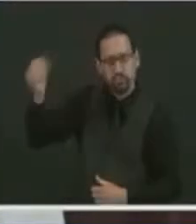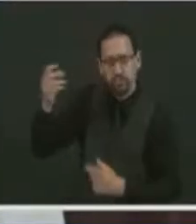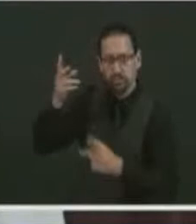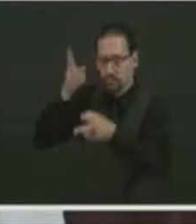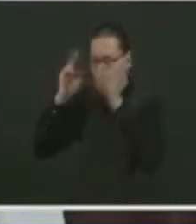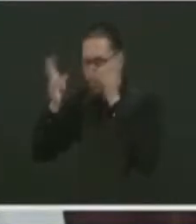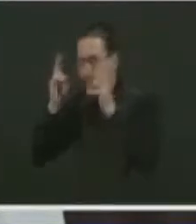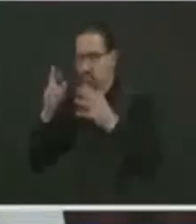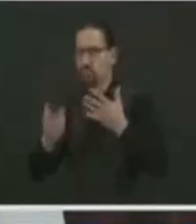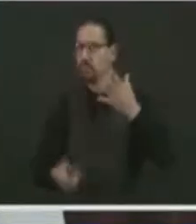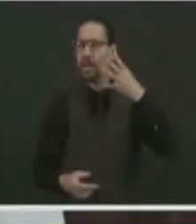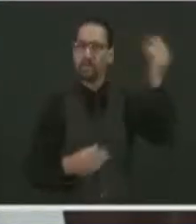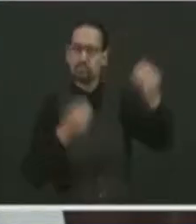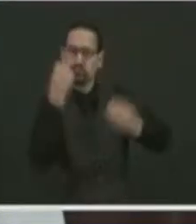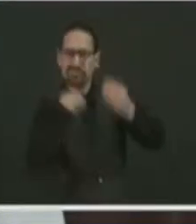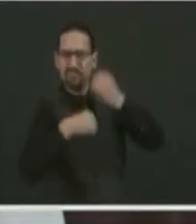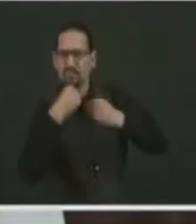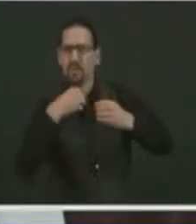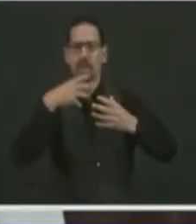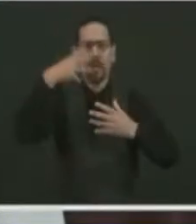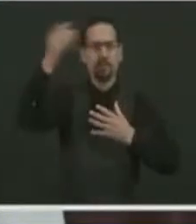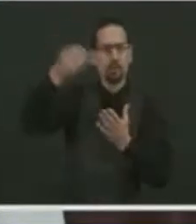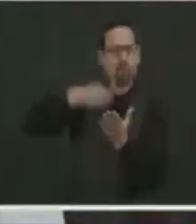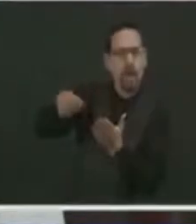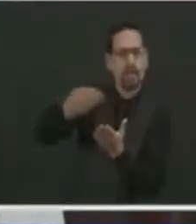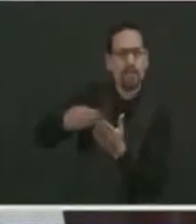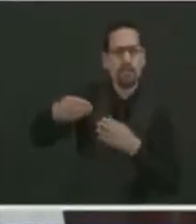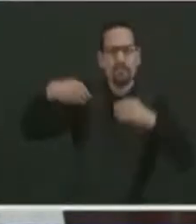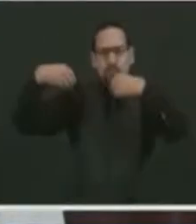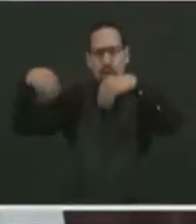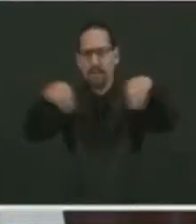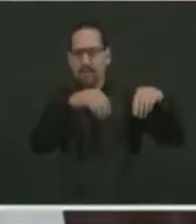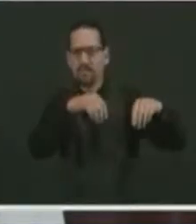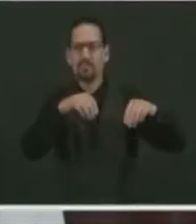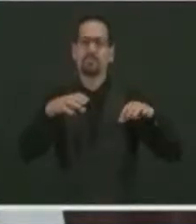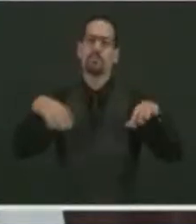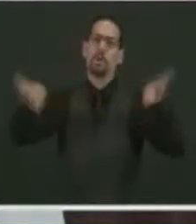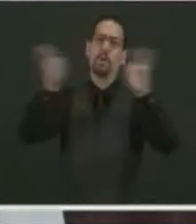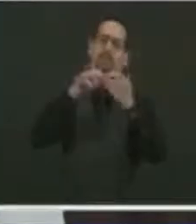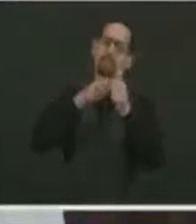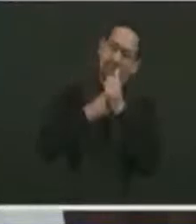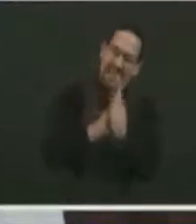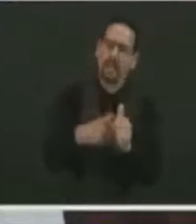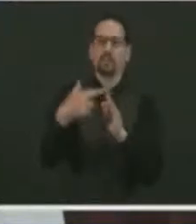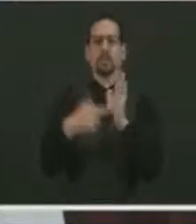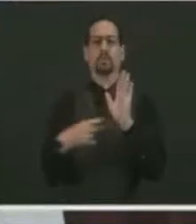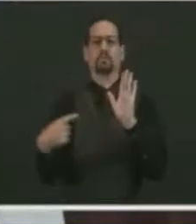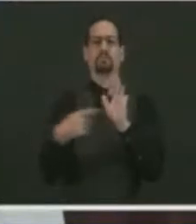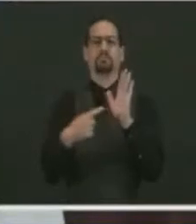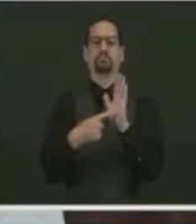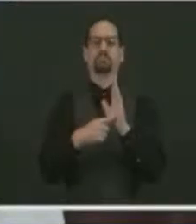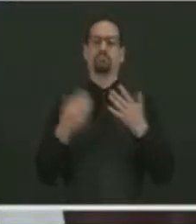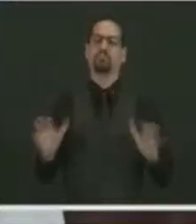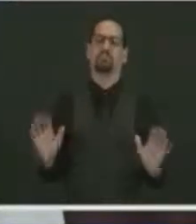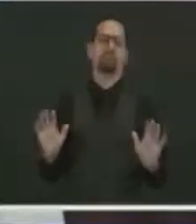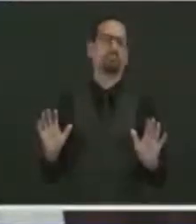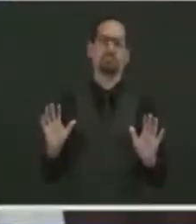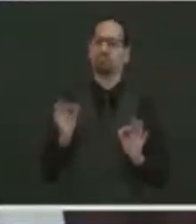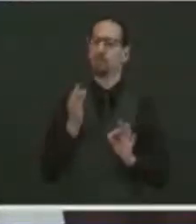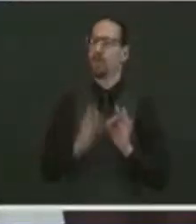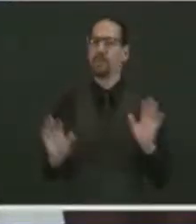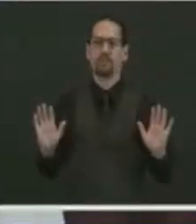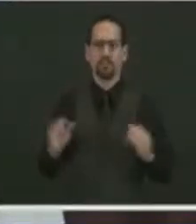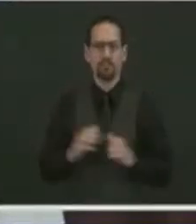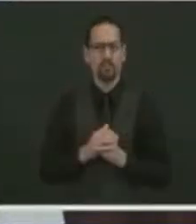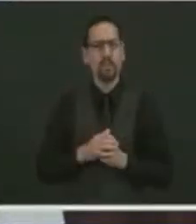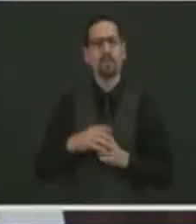ever that you follow the rules around mask wearing, social distancing, hand washing, calling the doctor if